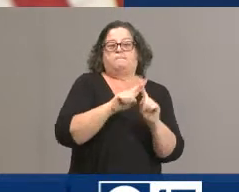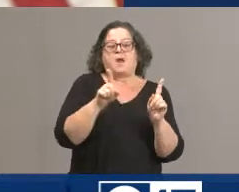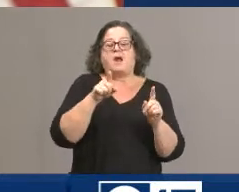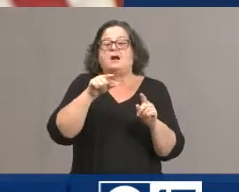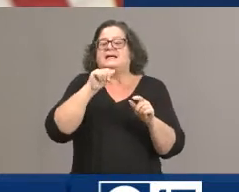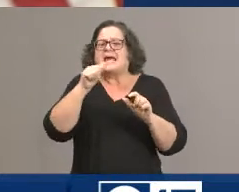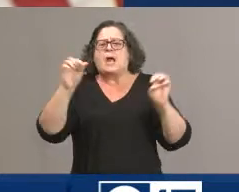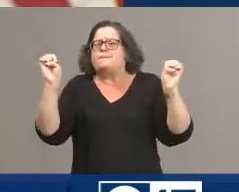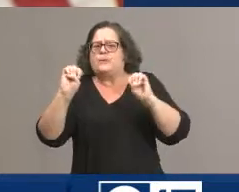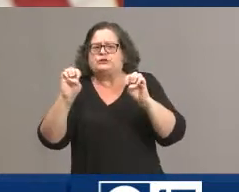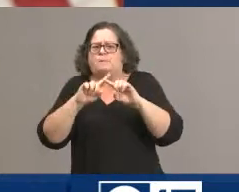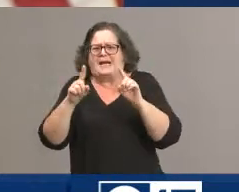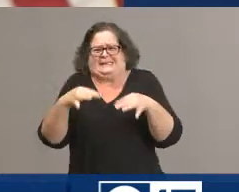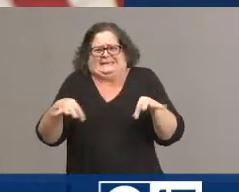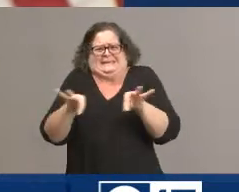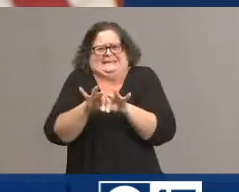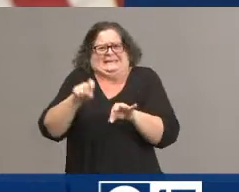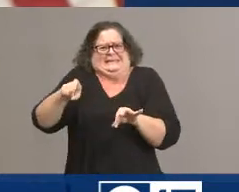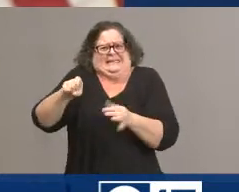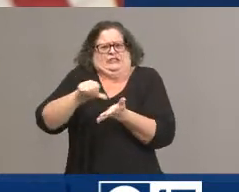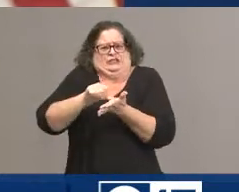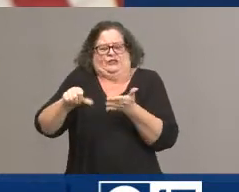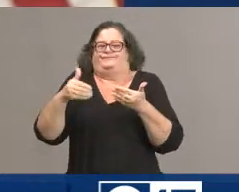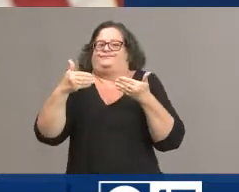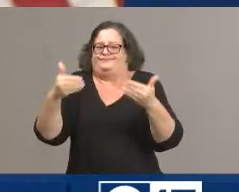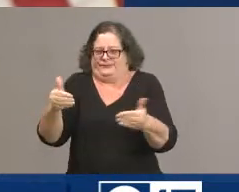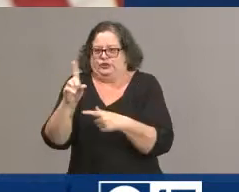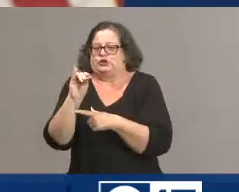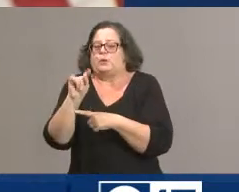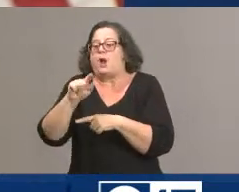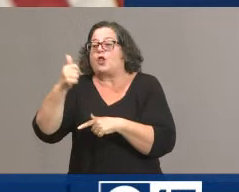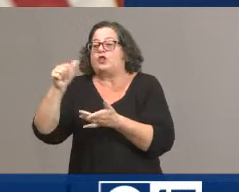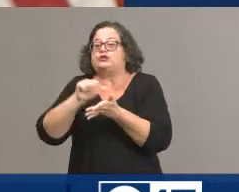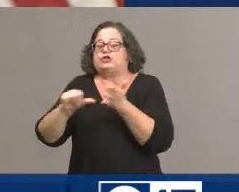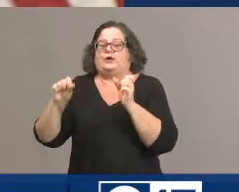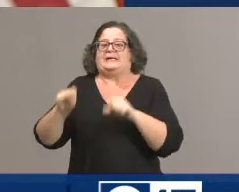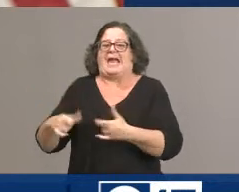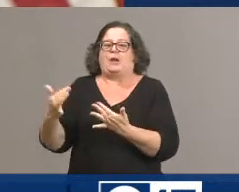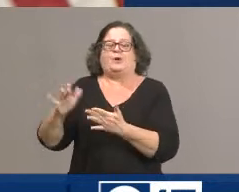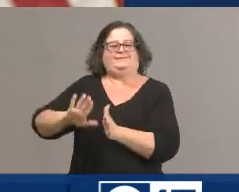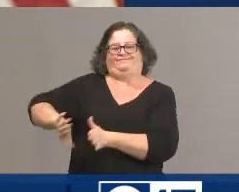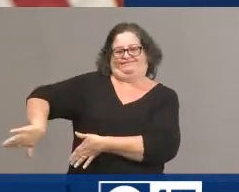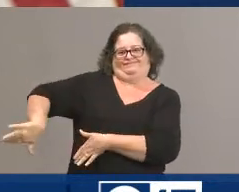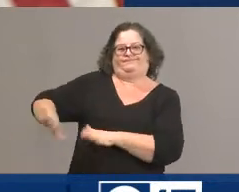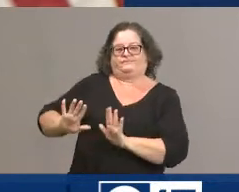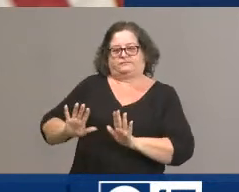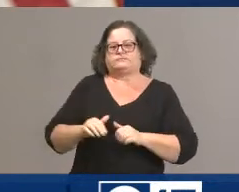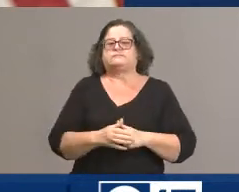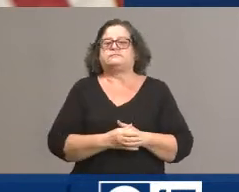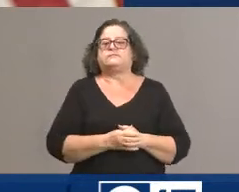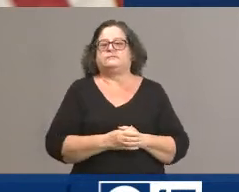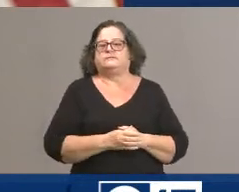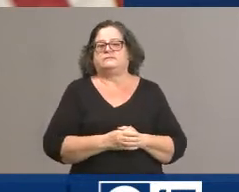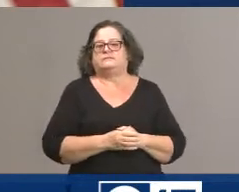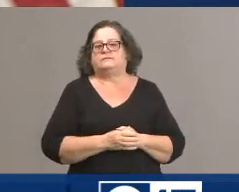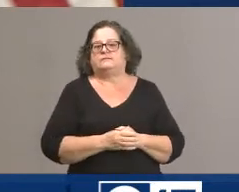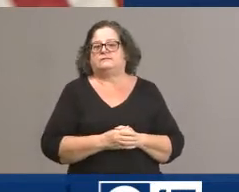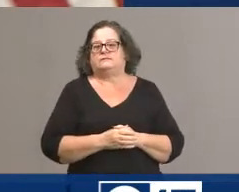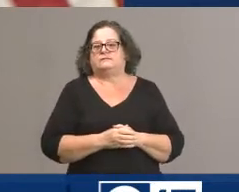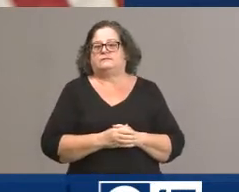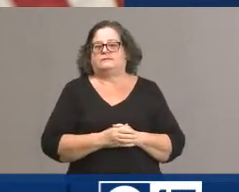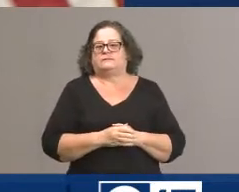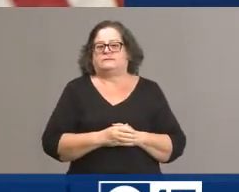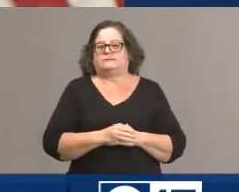to activate their hospital incident command and do that on an increasing frequent basis. And then to make sure that they're establishing